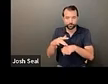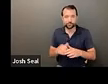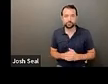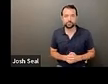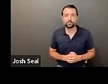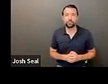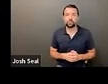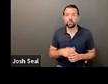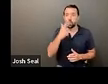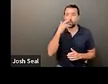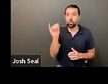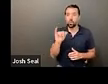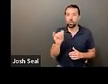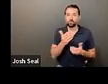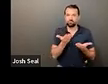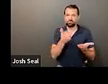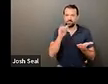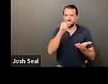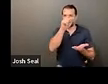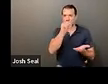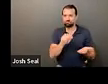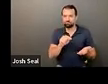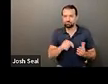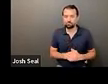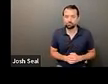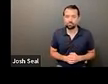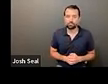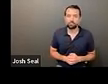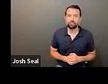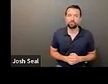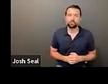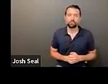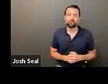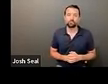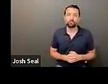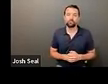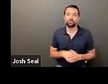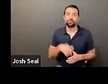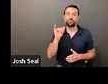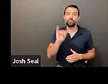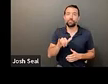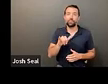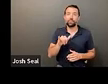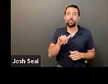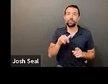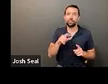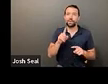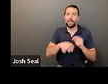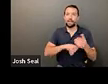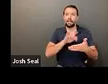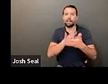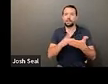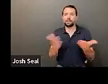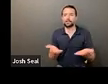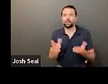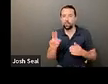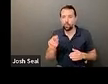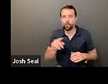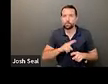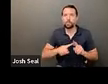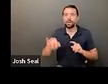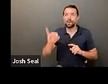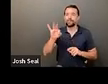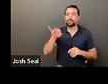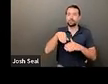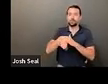like. These are obviously not live links, okay? But if you go to this link, this live link at the bottom, it